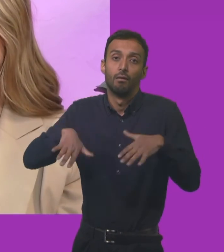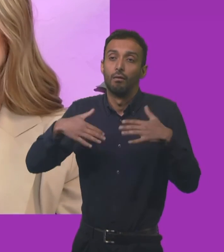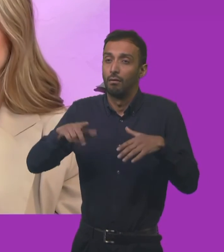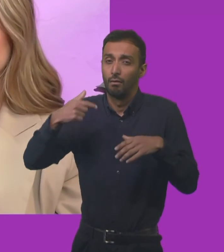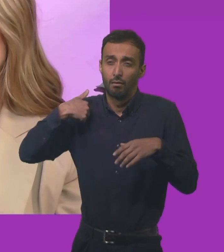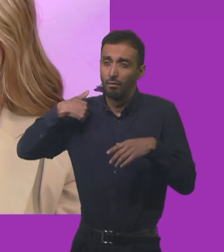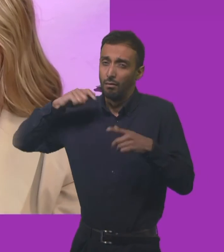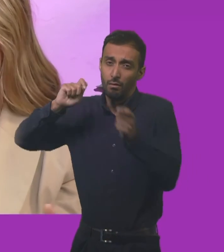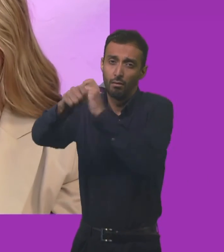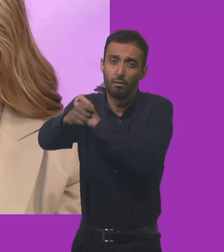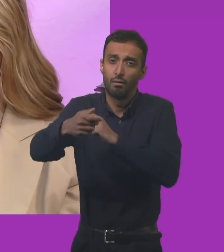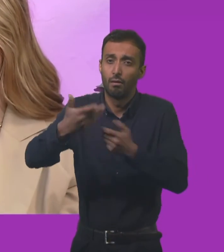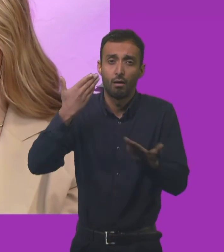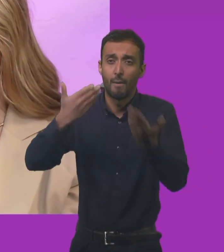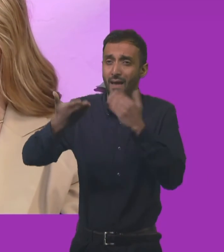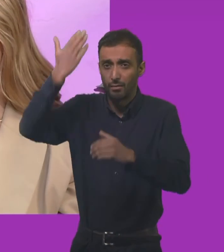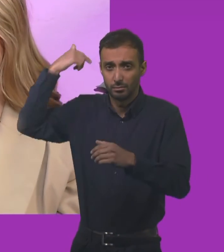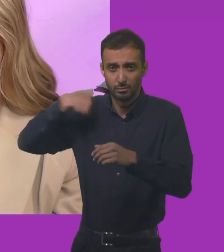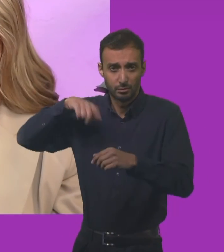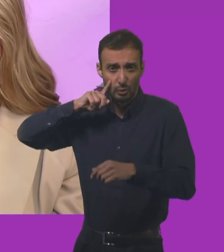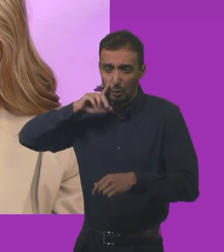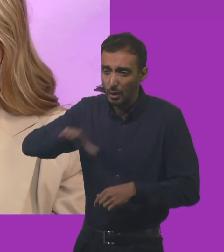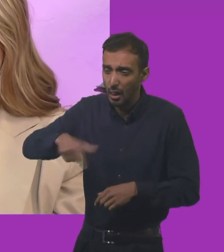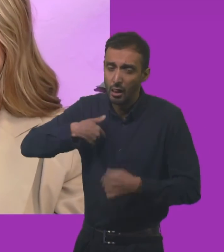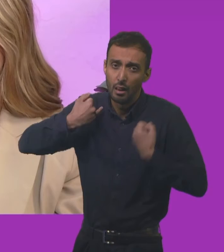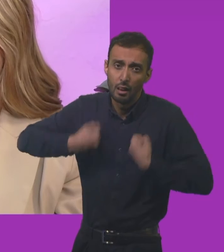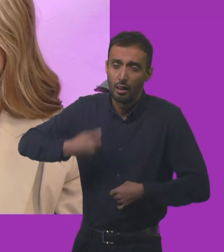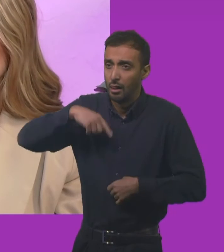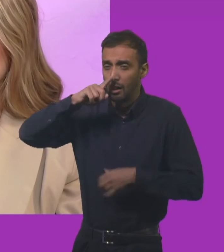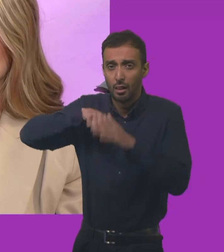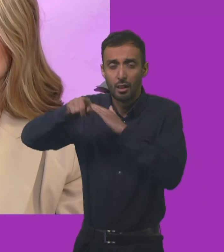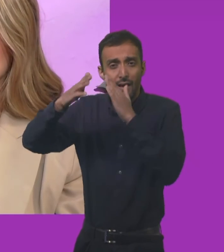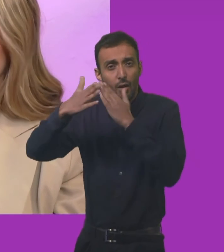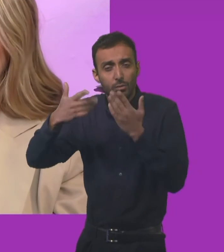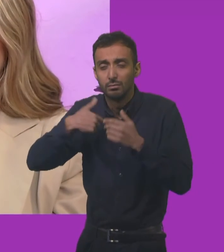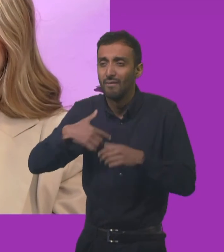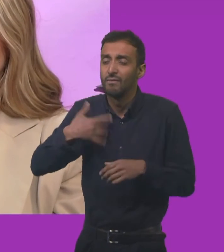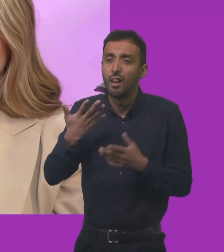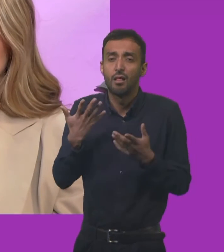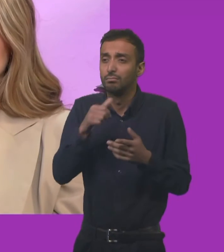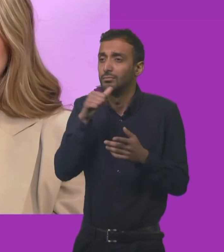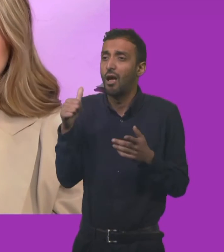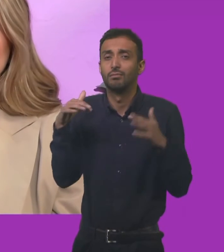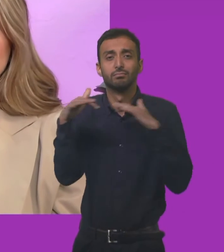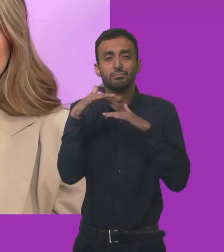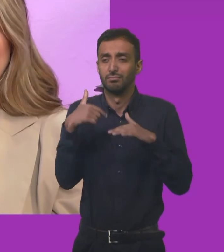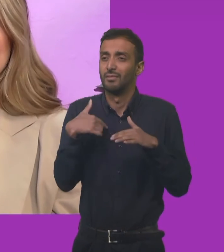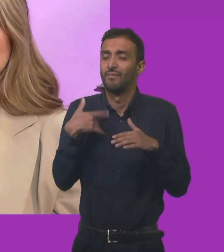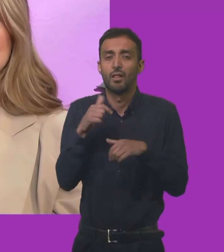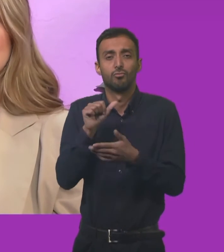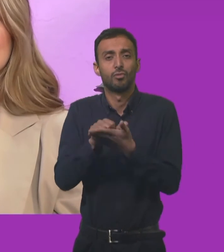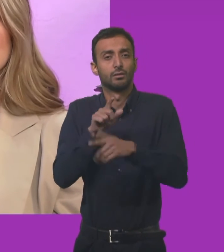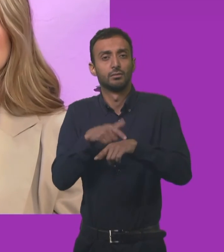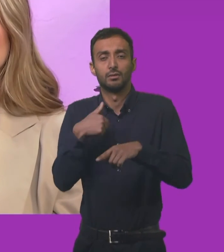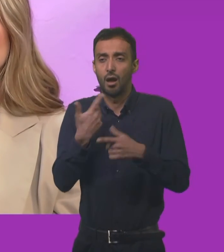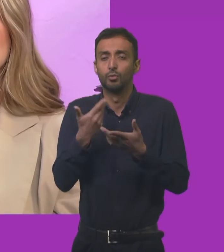and, you know, couldn't leave the house at times. And it just felt like a really nice moment to share with them. And yeah, and I'm so happy I